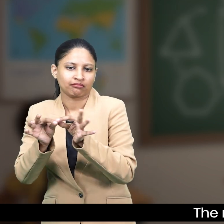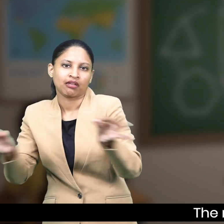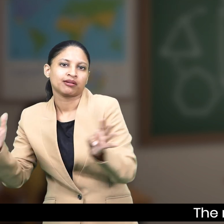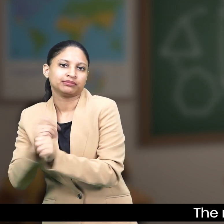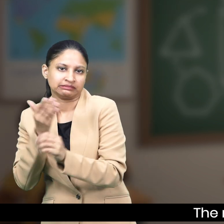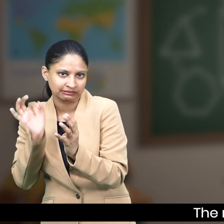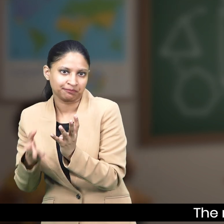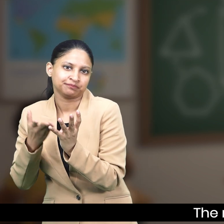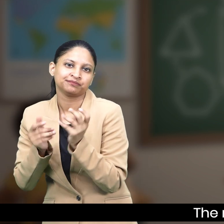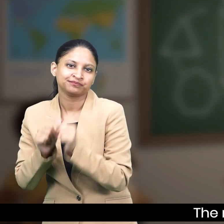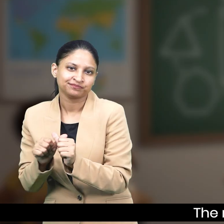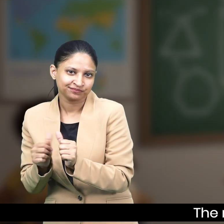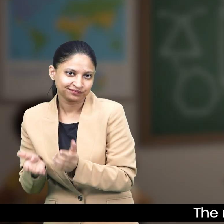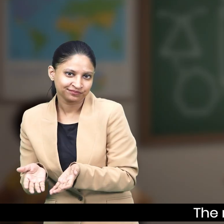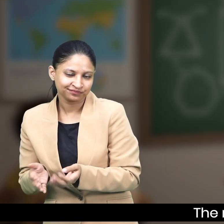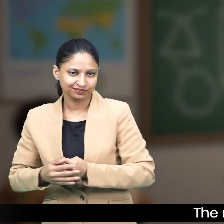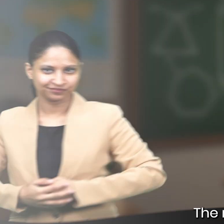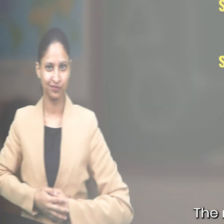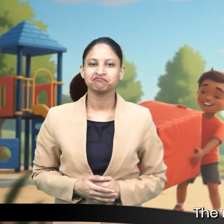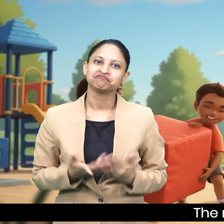21 centimeters.